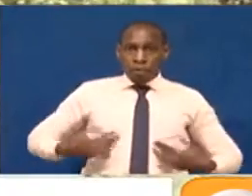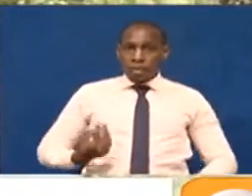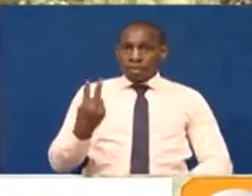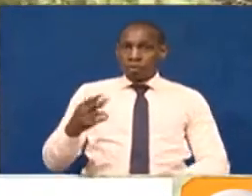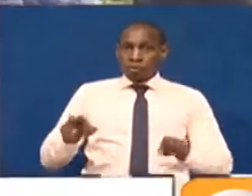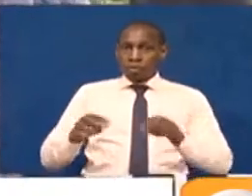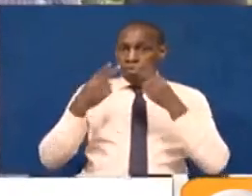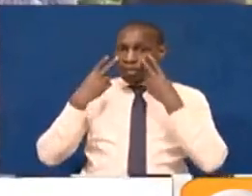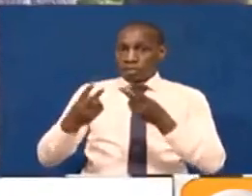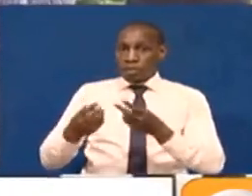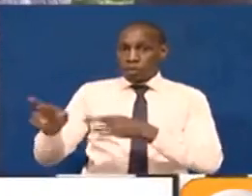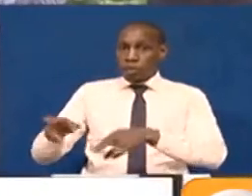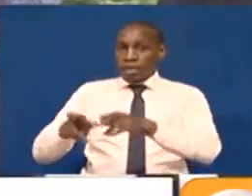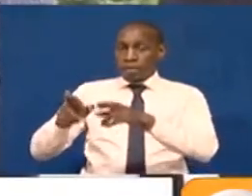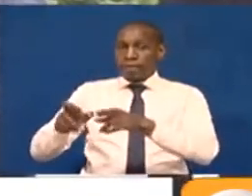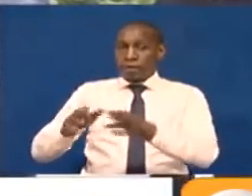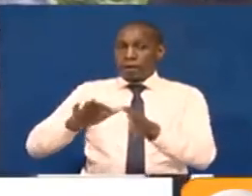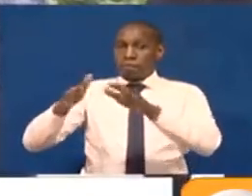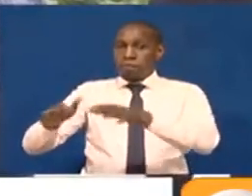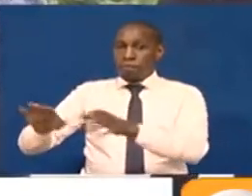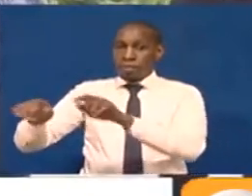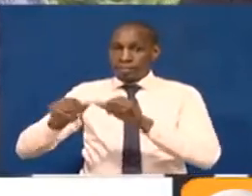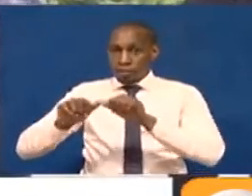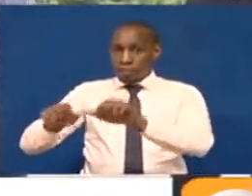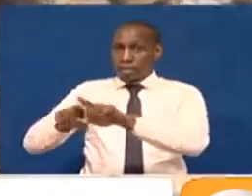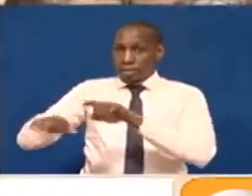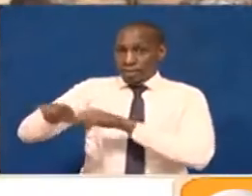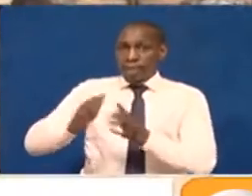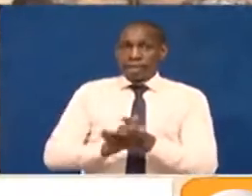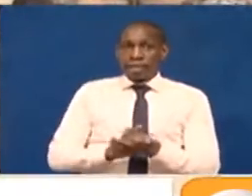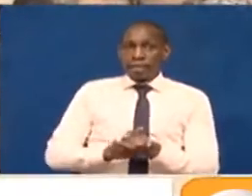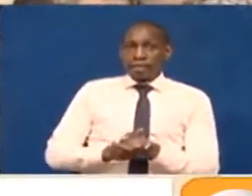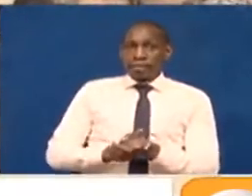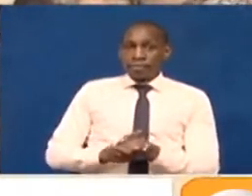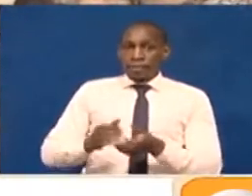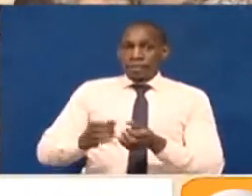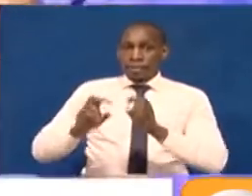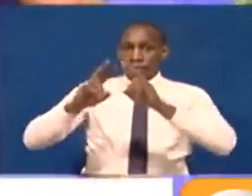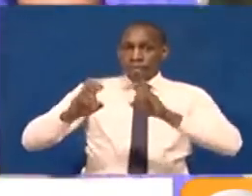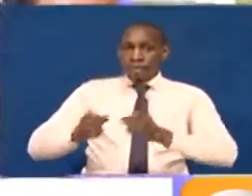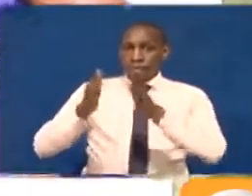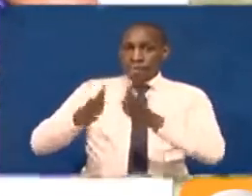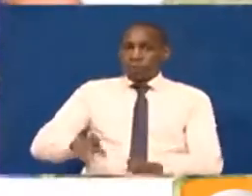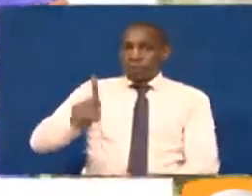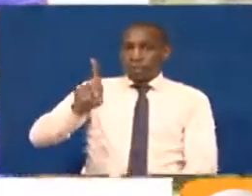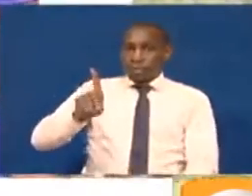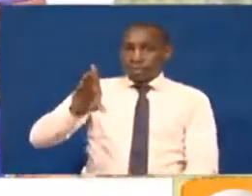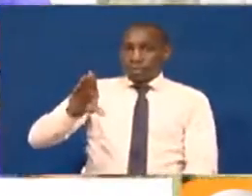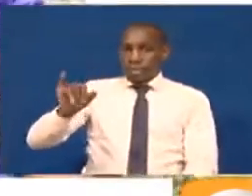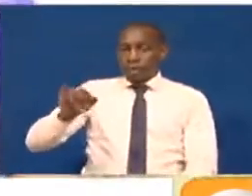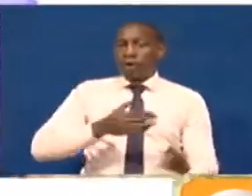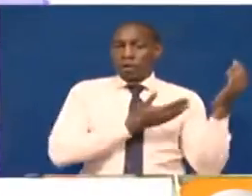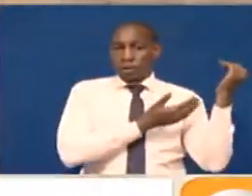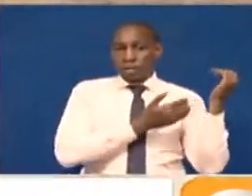were spotted floating on River Yala are still at the scene. Detectives from the forensic department at the DCI headquarters